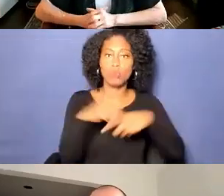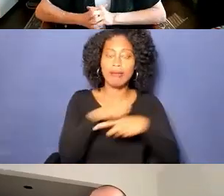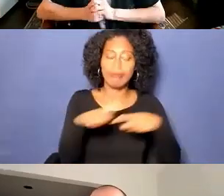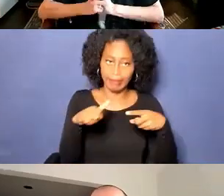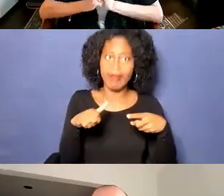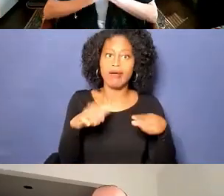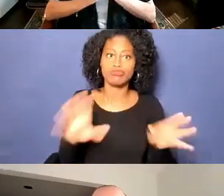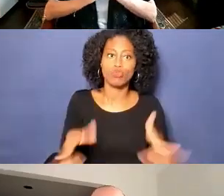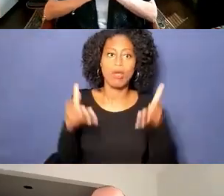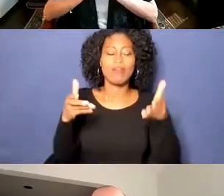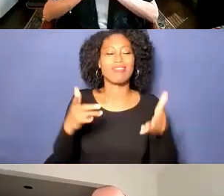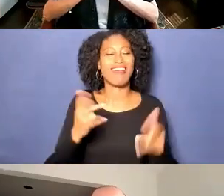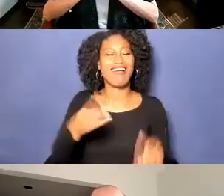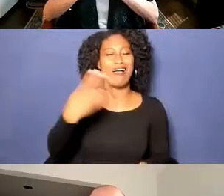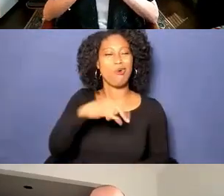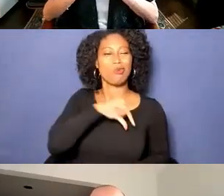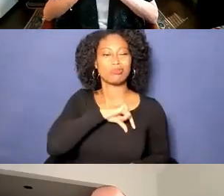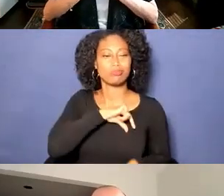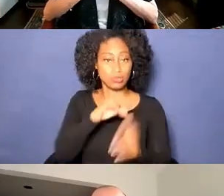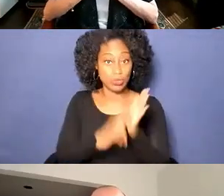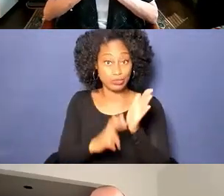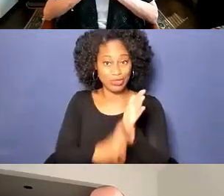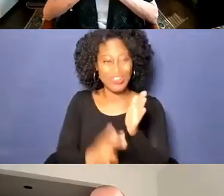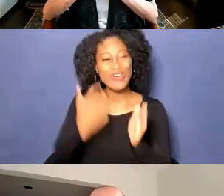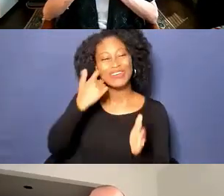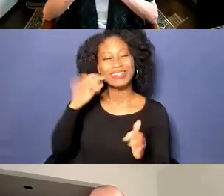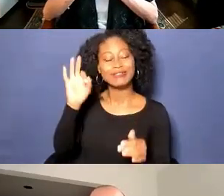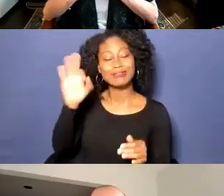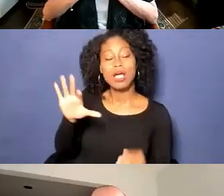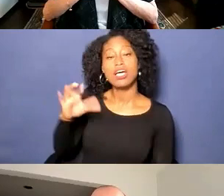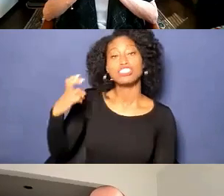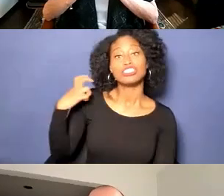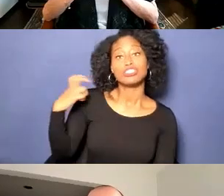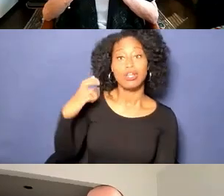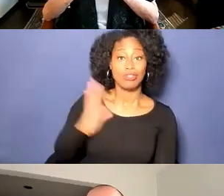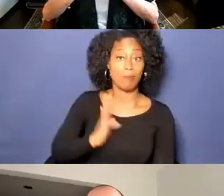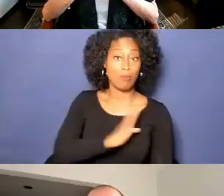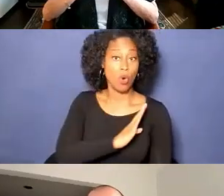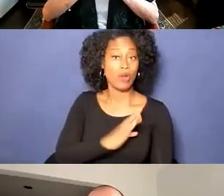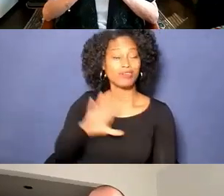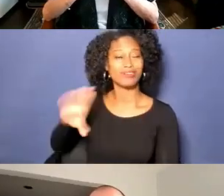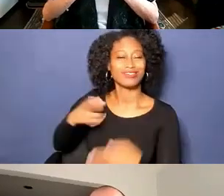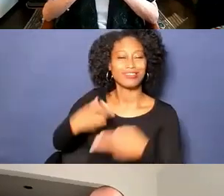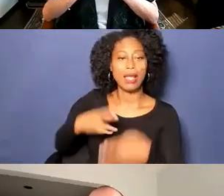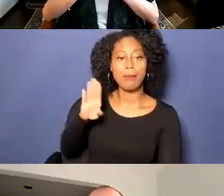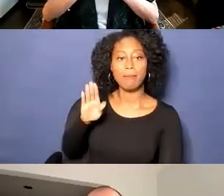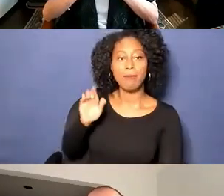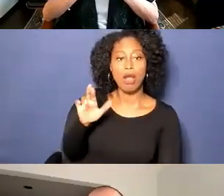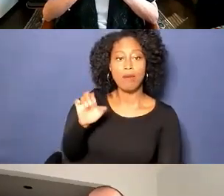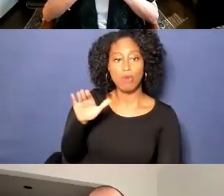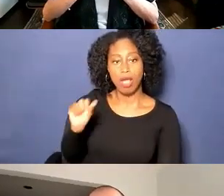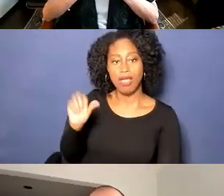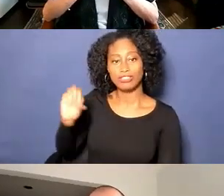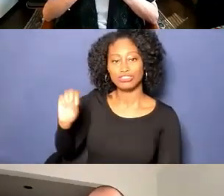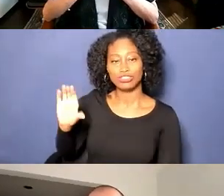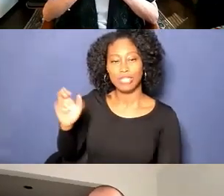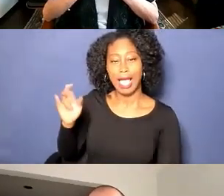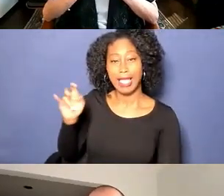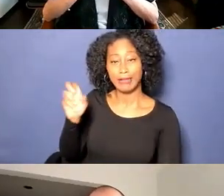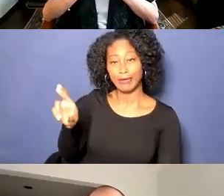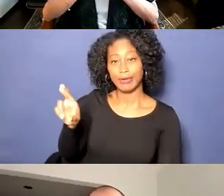research. I mentioned Barbara Schneider as the chair of our board. Our board is very actively engaged